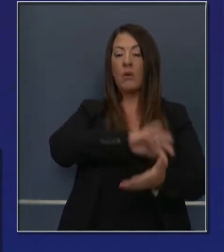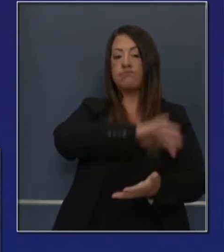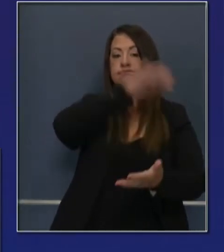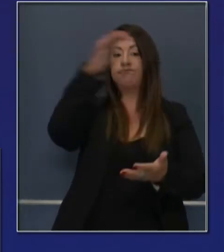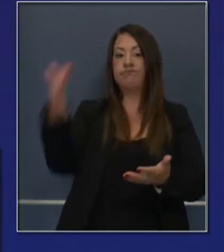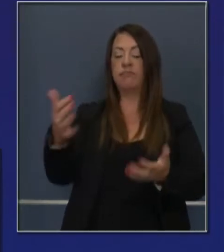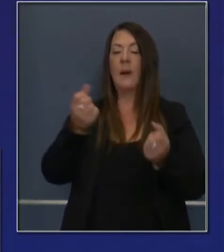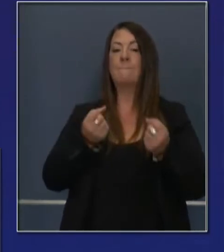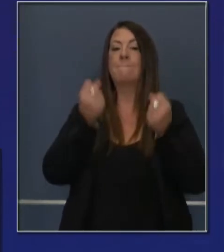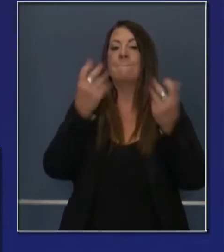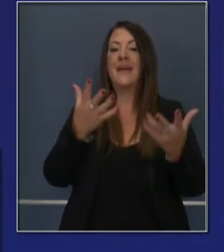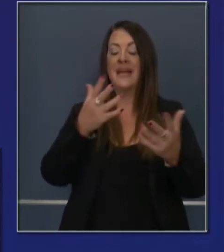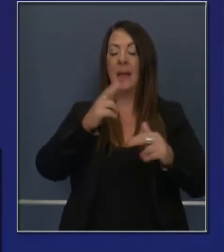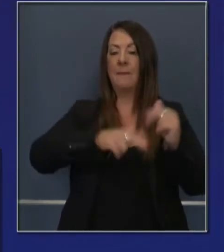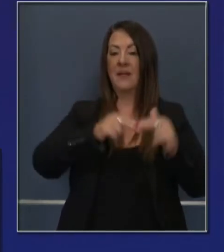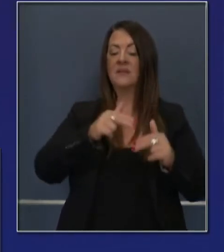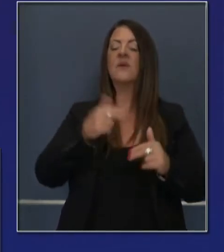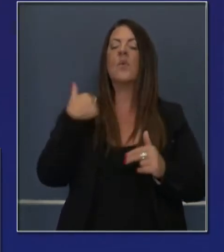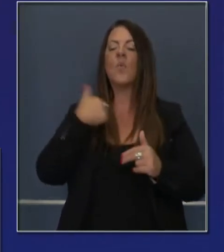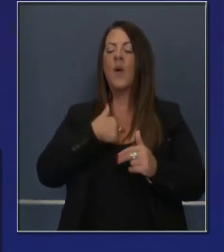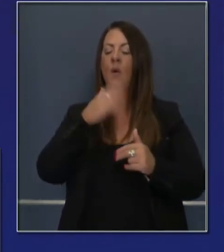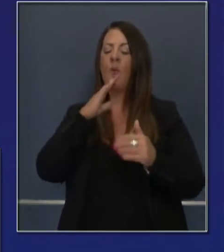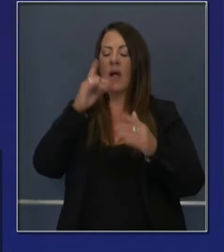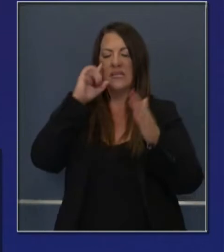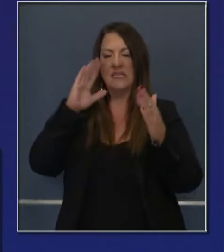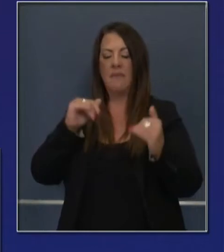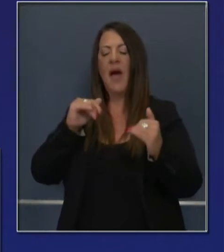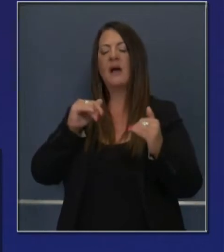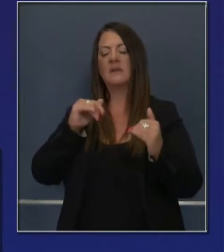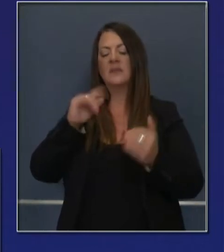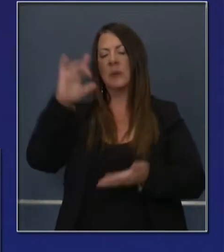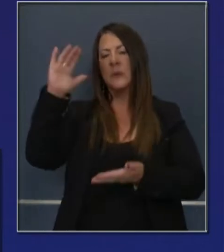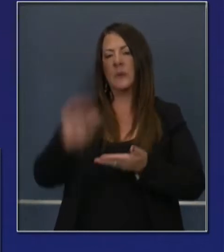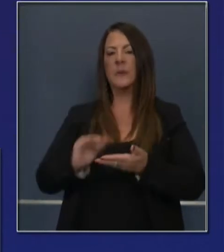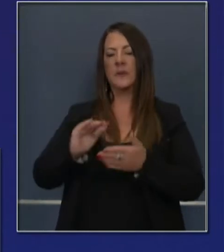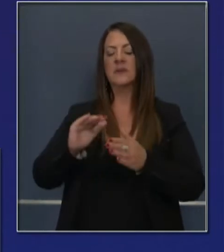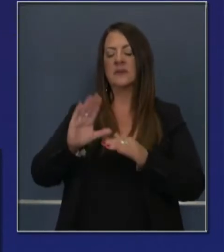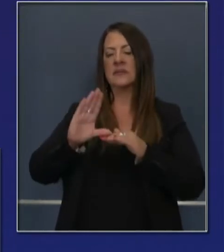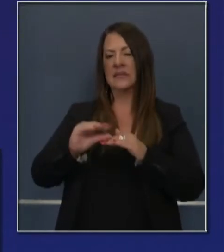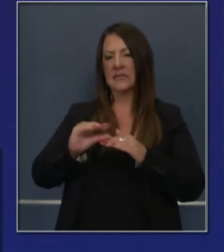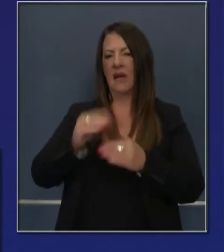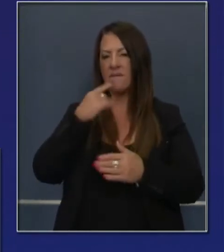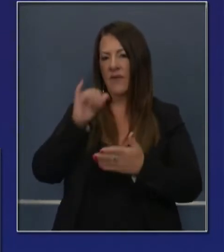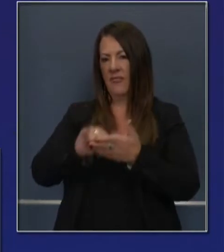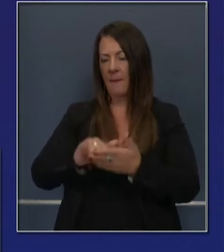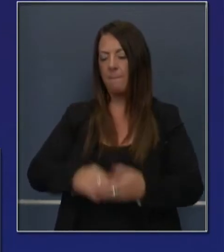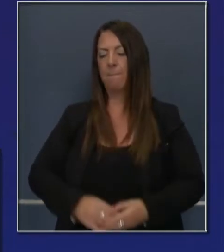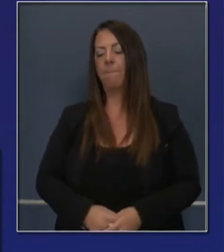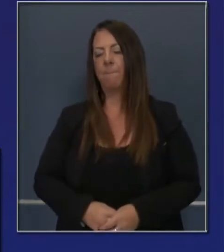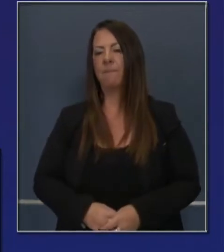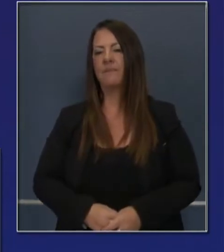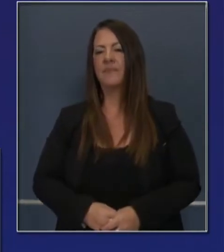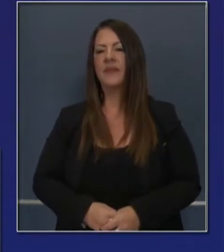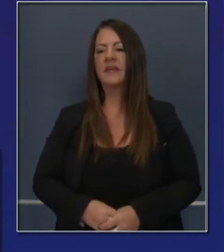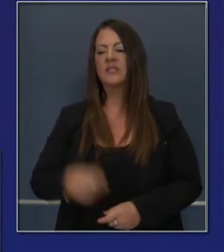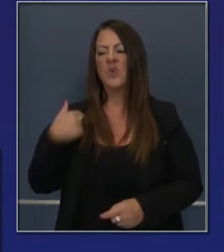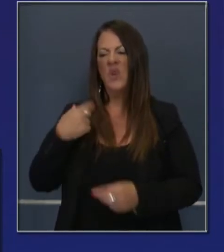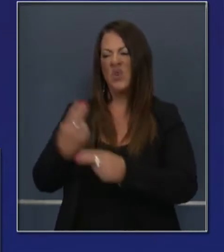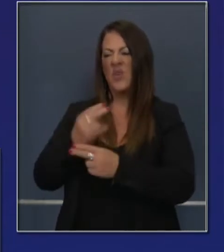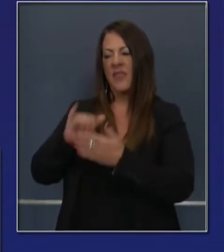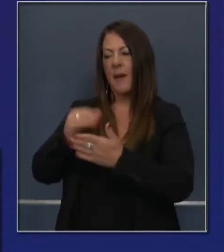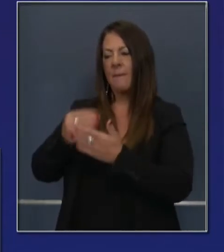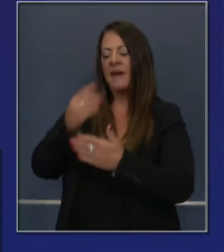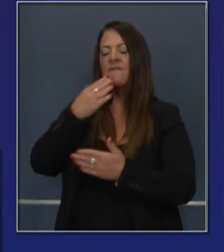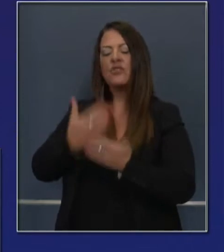this per unit cost. But the good news is these dollars are being stretched further than we had anticipated. So I just